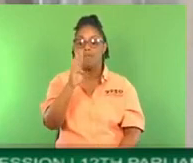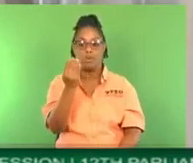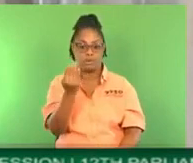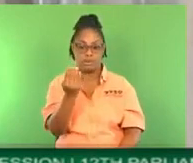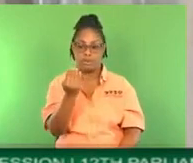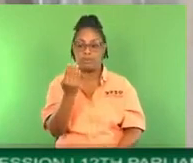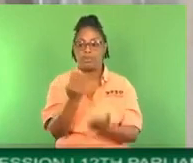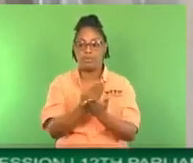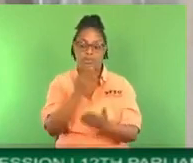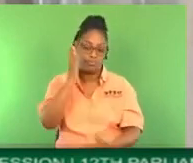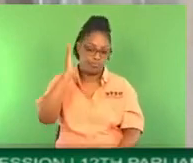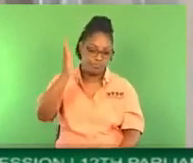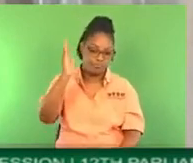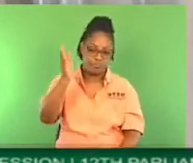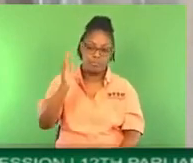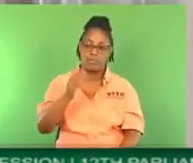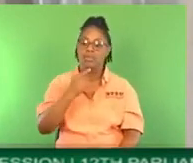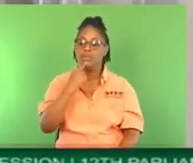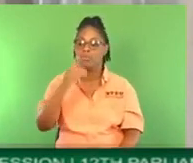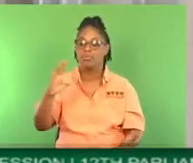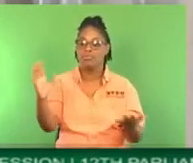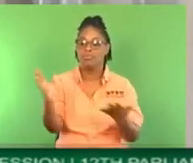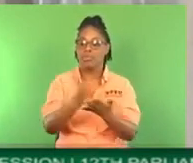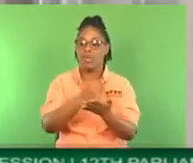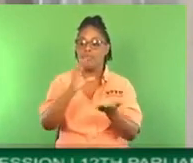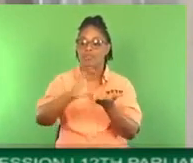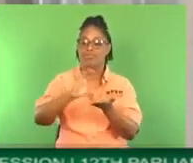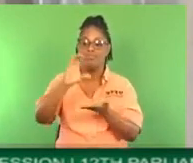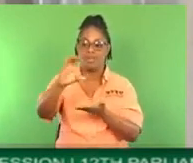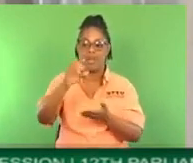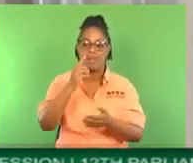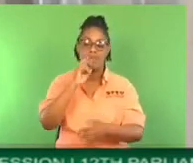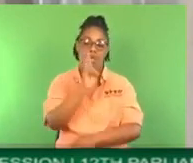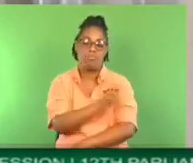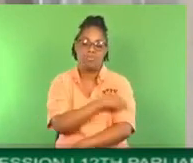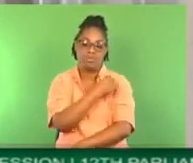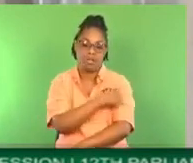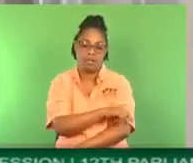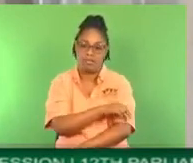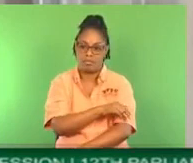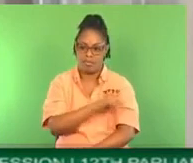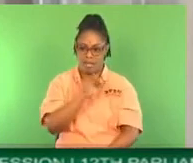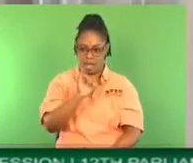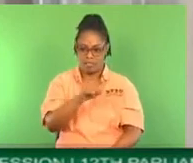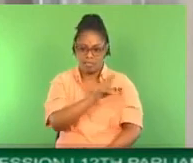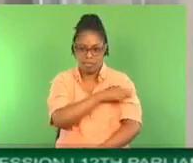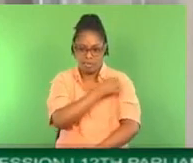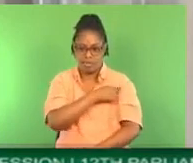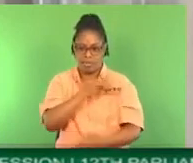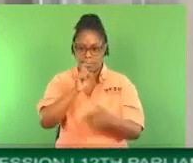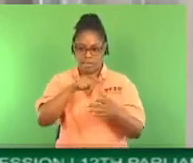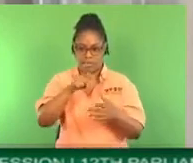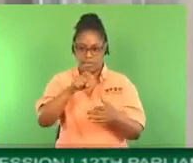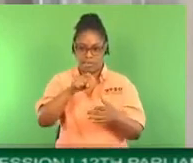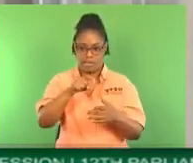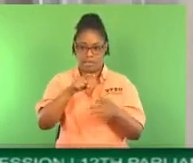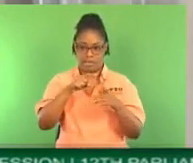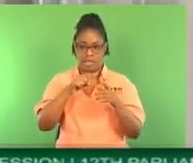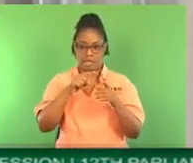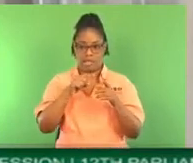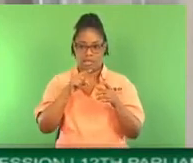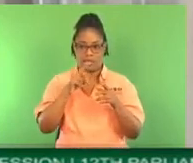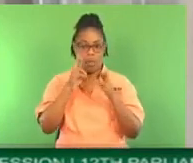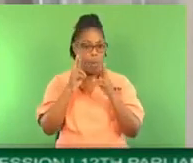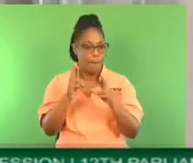they said they secured funding for the hospital. This hospital is needed, but let's hope that it comes on